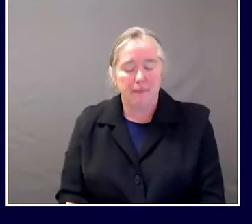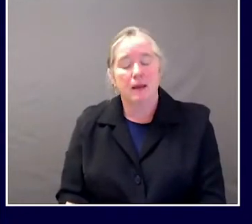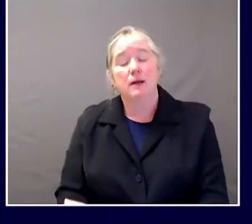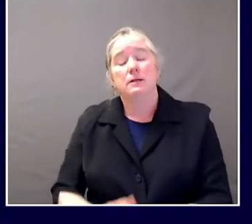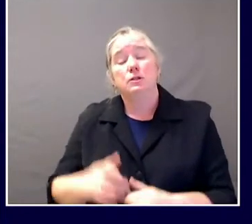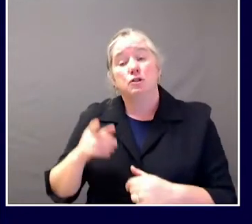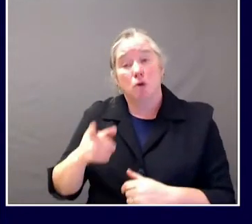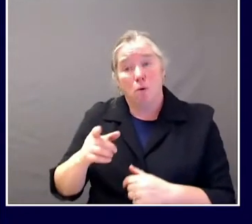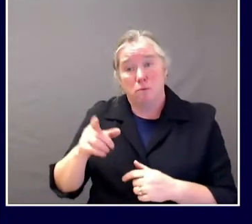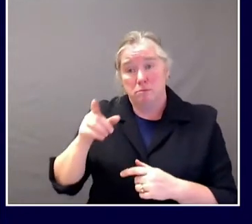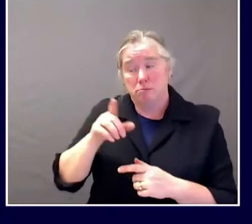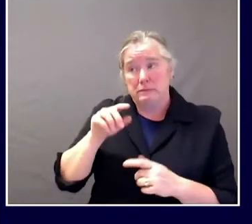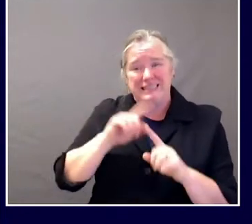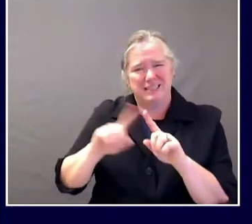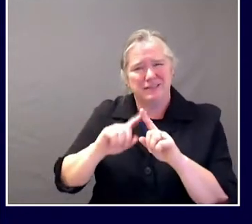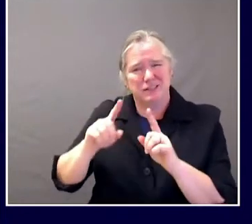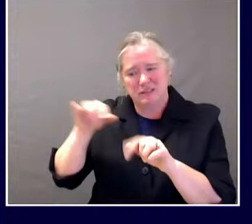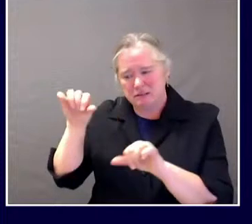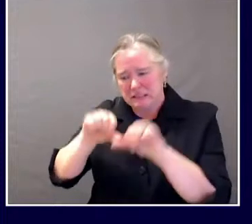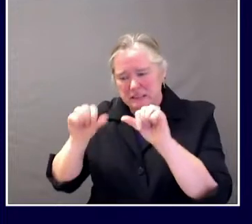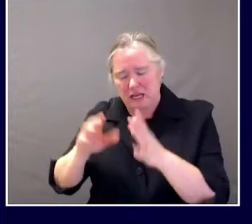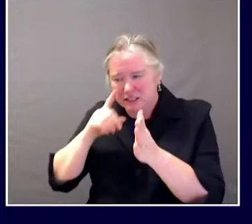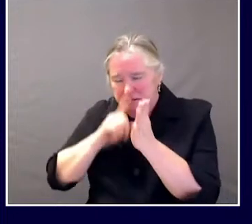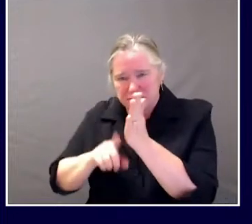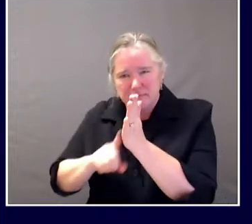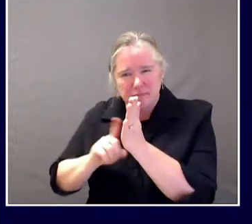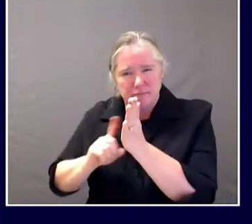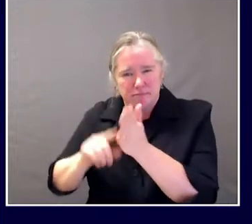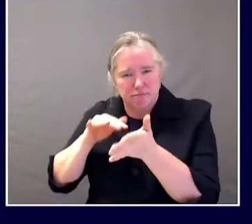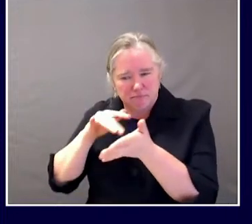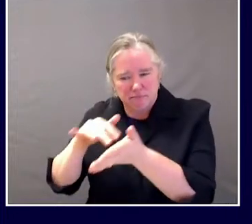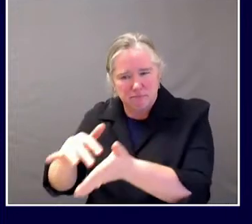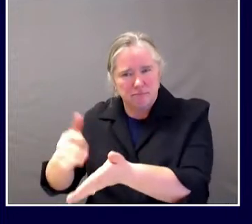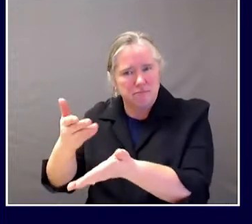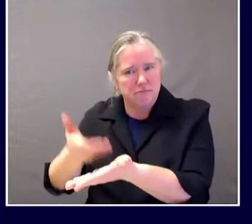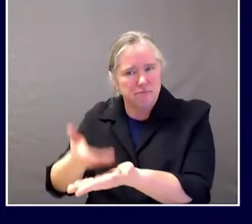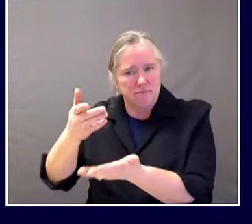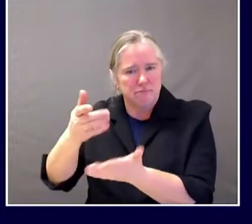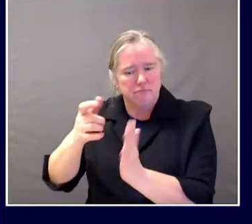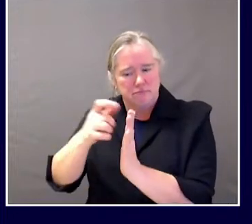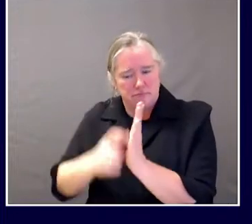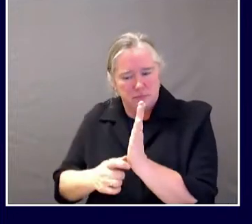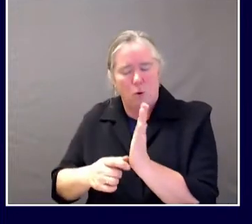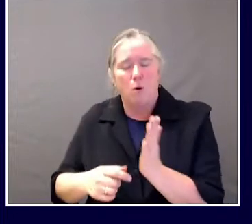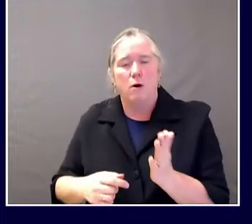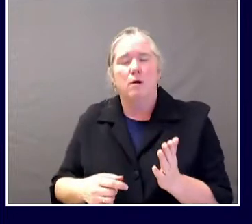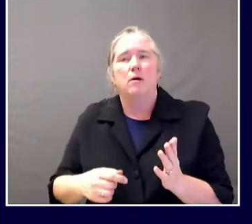we've seen, one dose of at least the Moderna